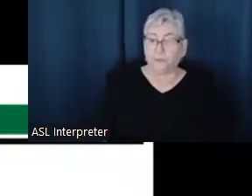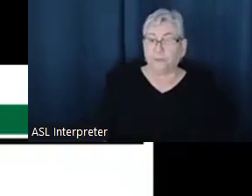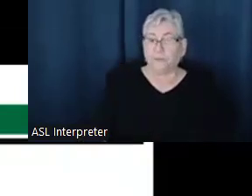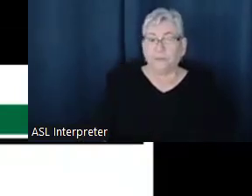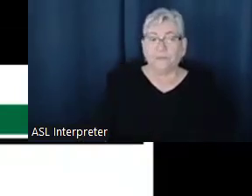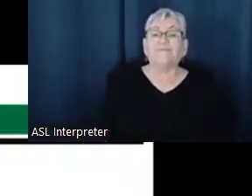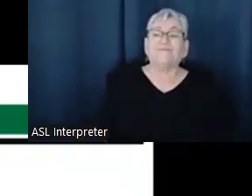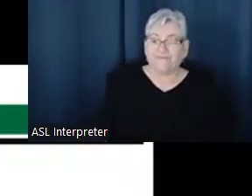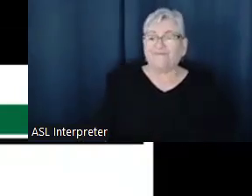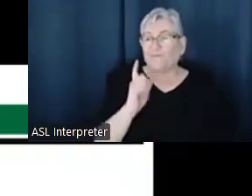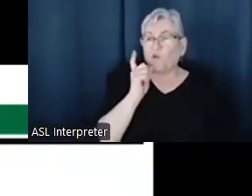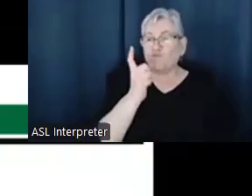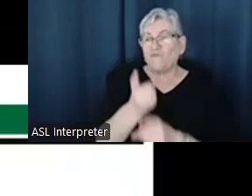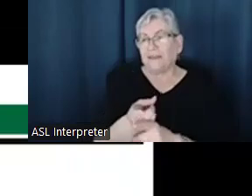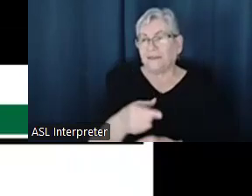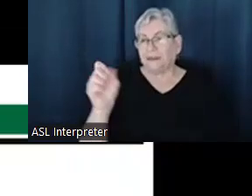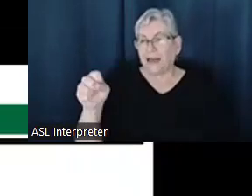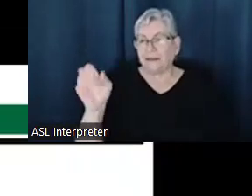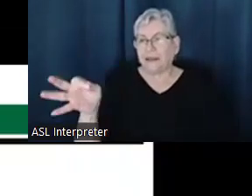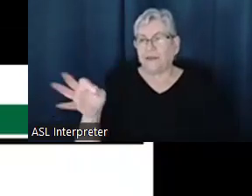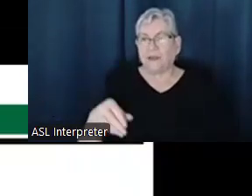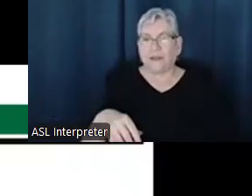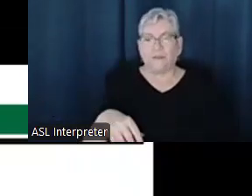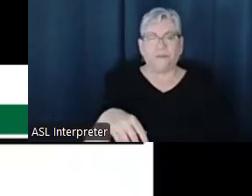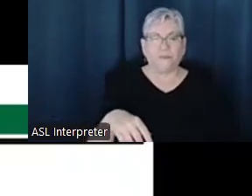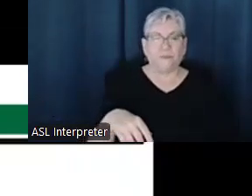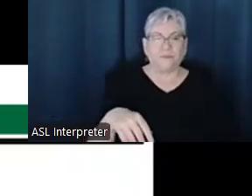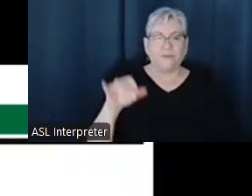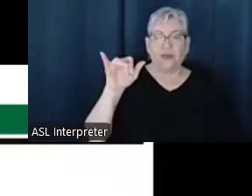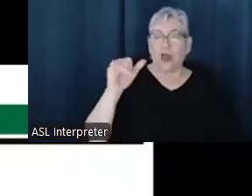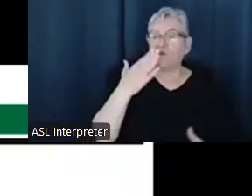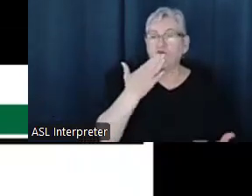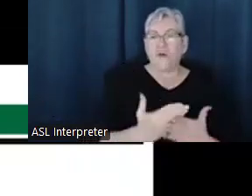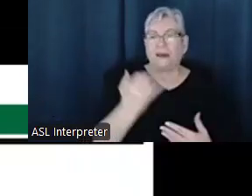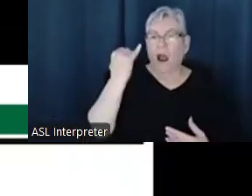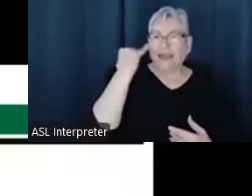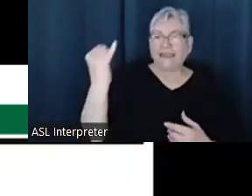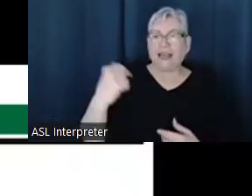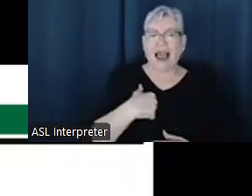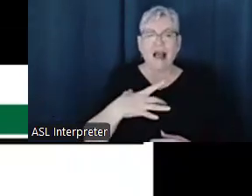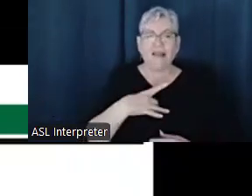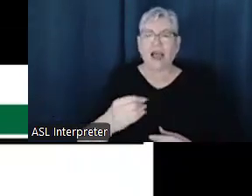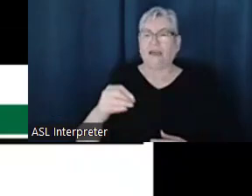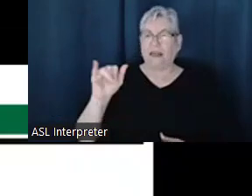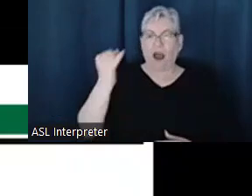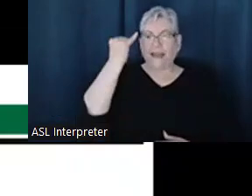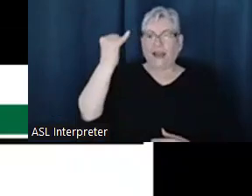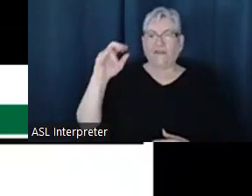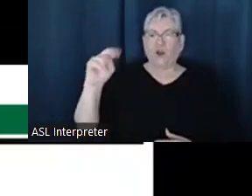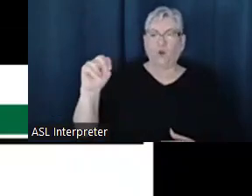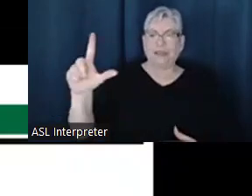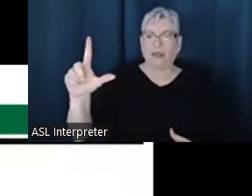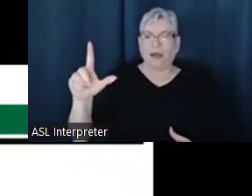Absolutely. So that, I think, is a great idea. I love the idea of a newsletter. I would be asking